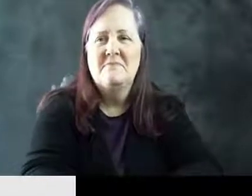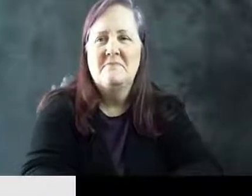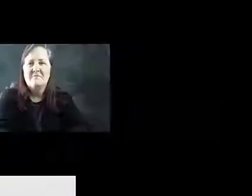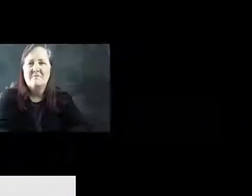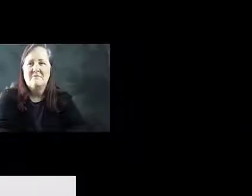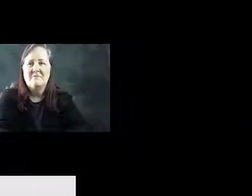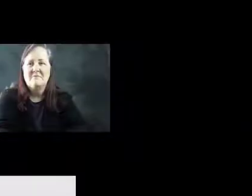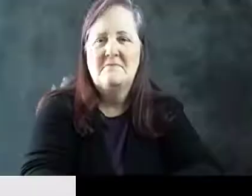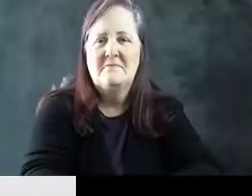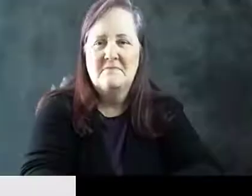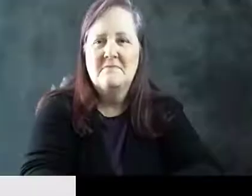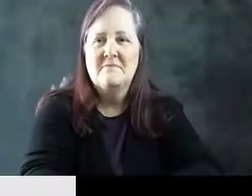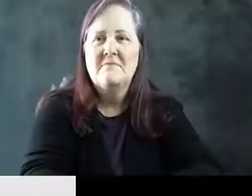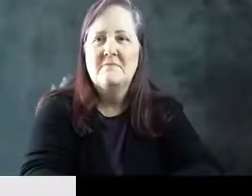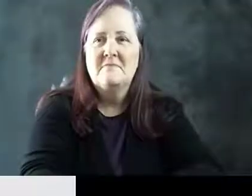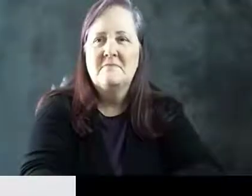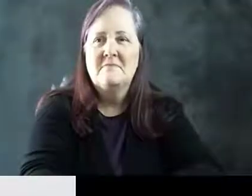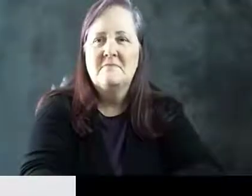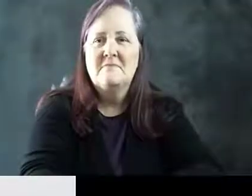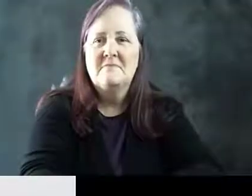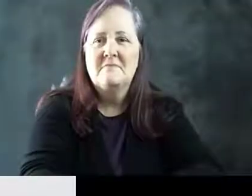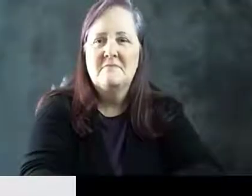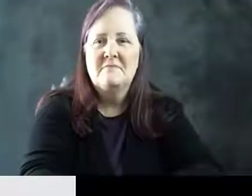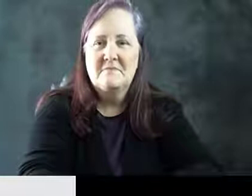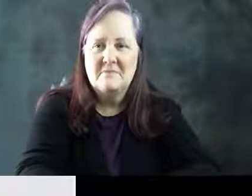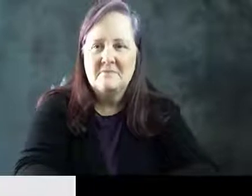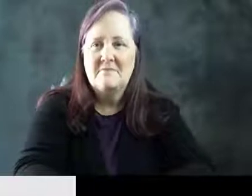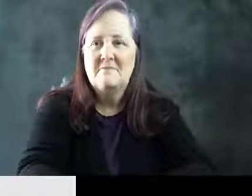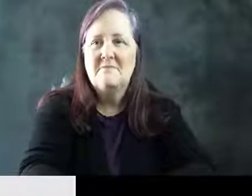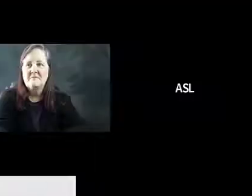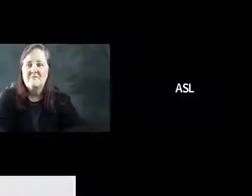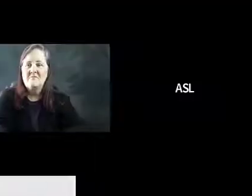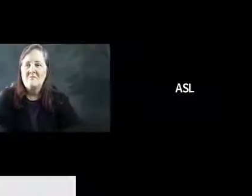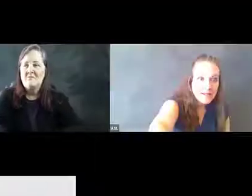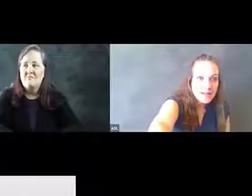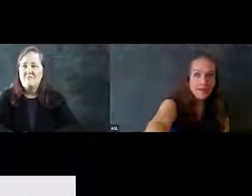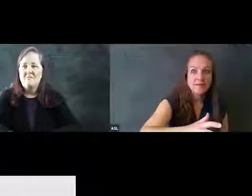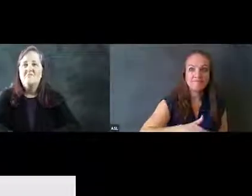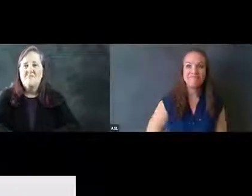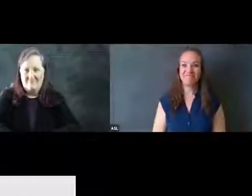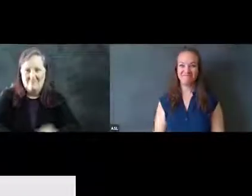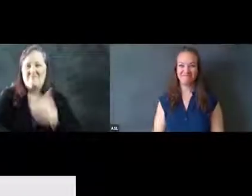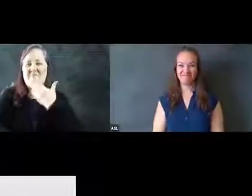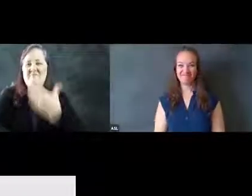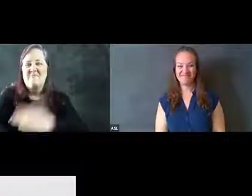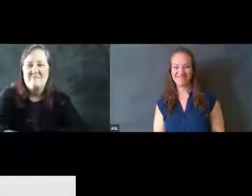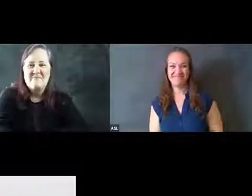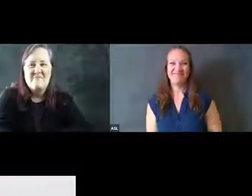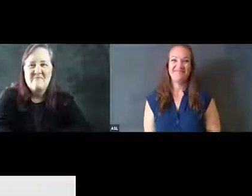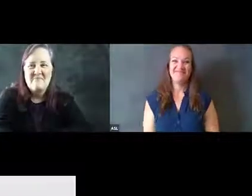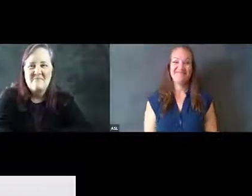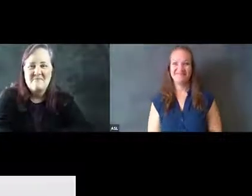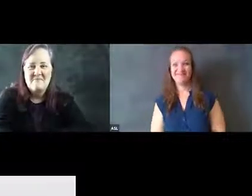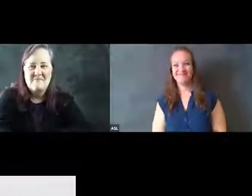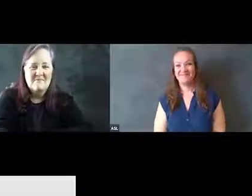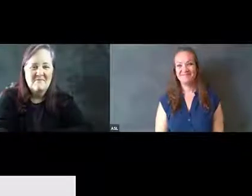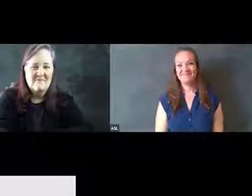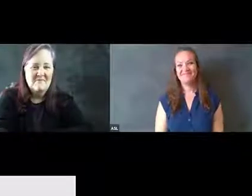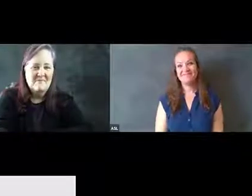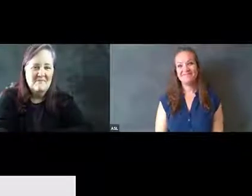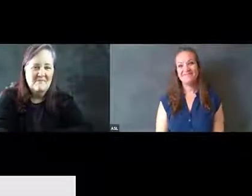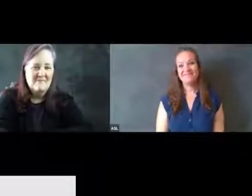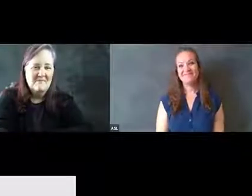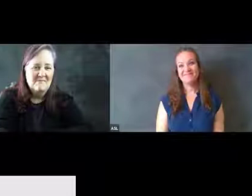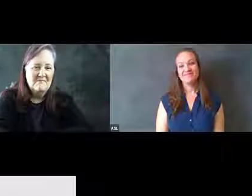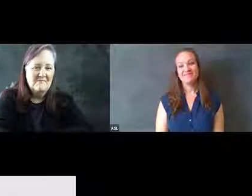with document accessibility is, give me just a moment, our ASL interpreters are switching.